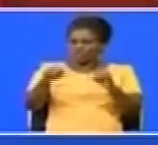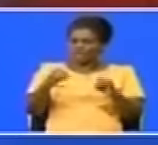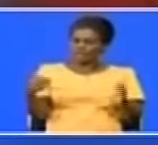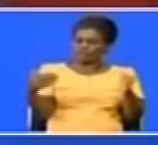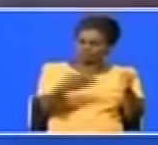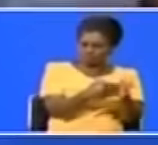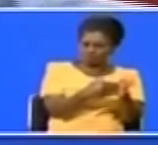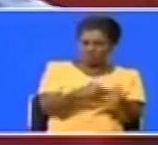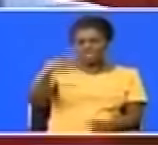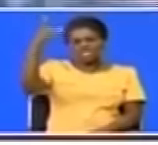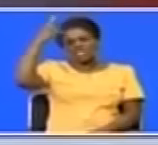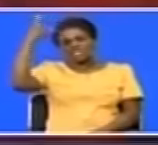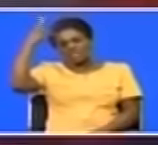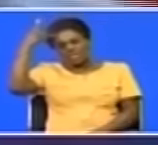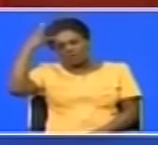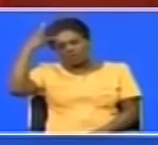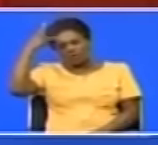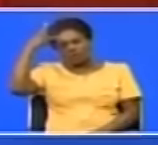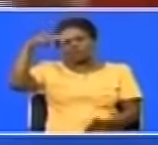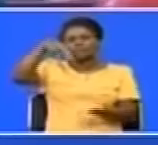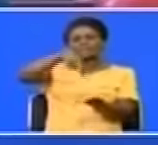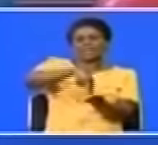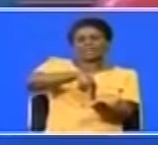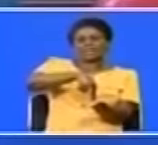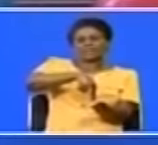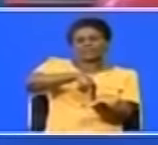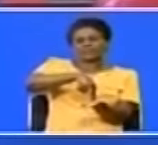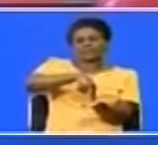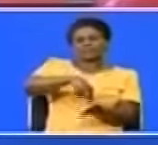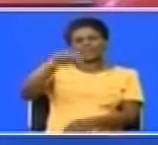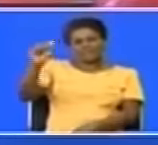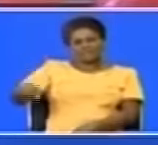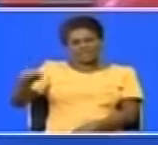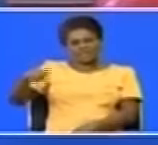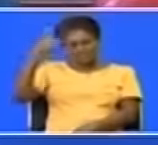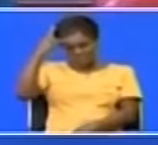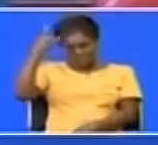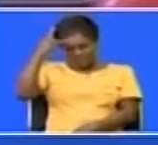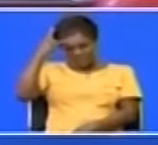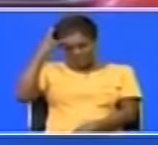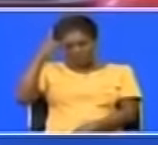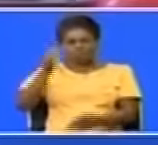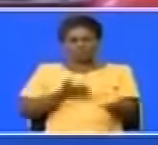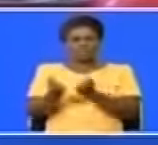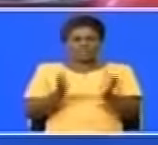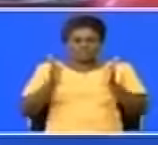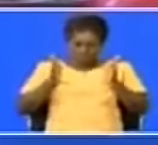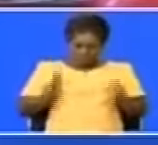block Dr. Evans Kidero from contesting. Yes, Kidero is an exporter. There is an